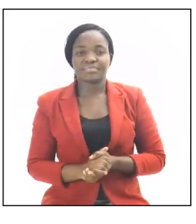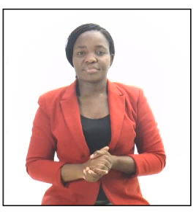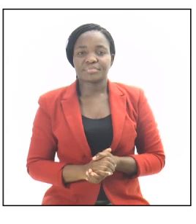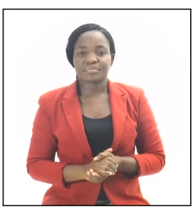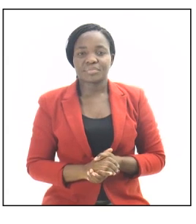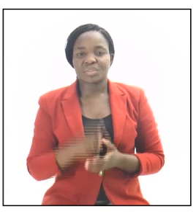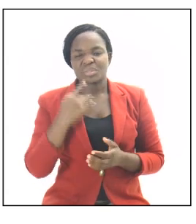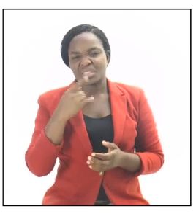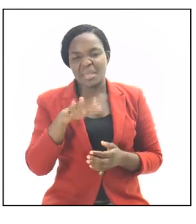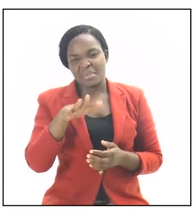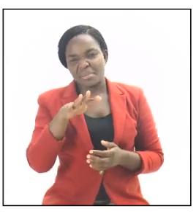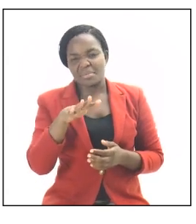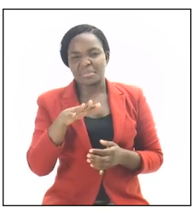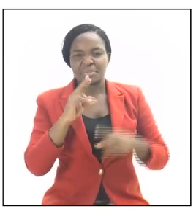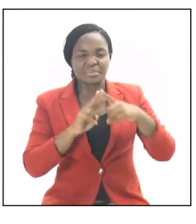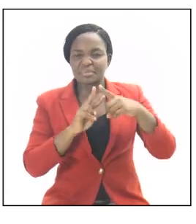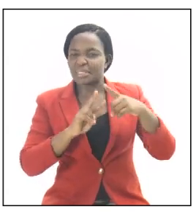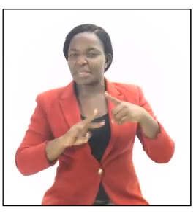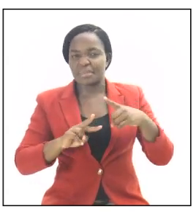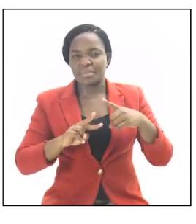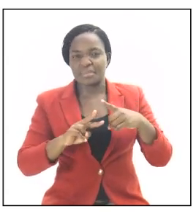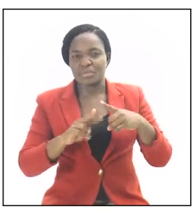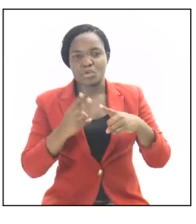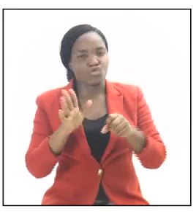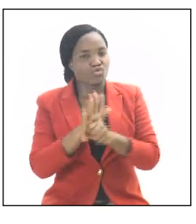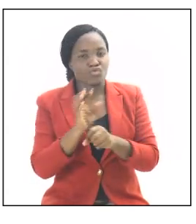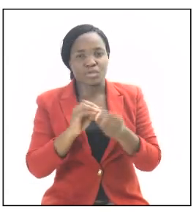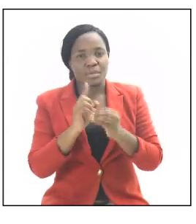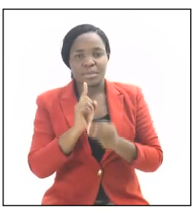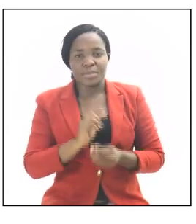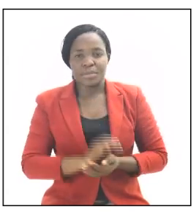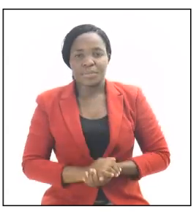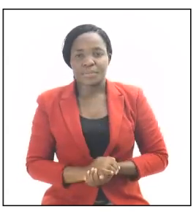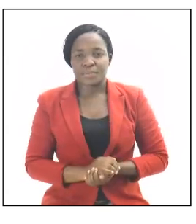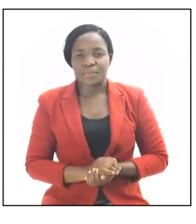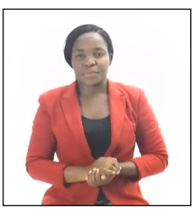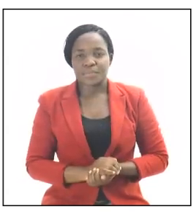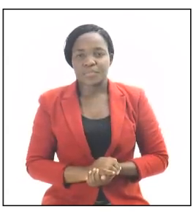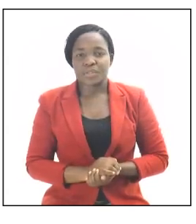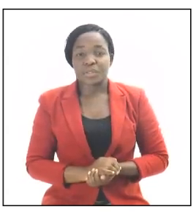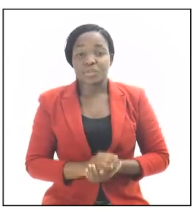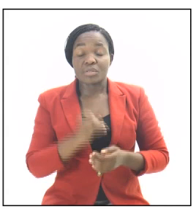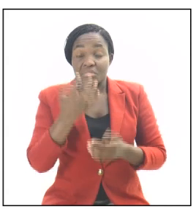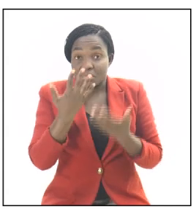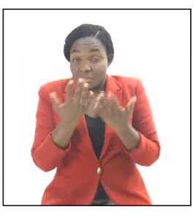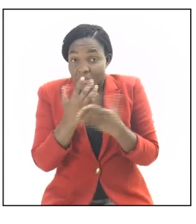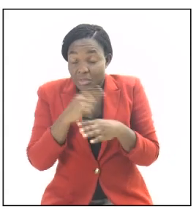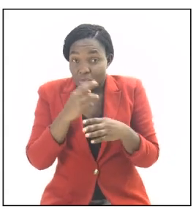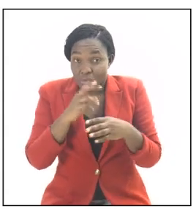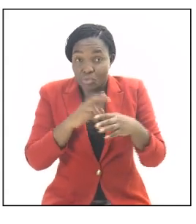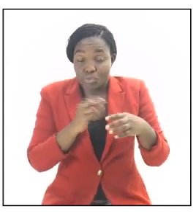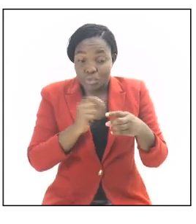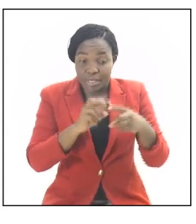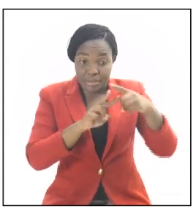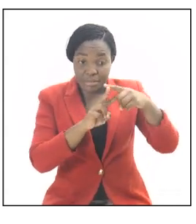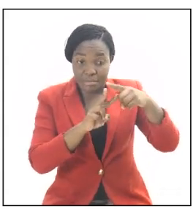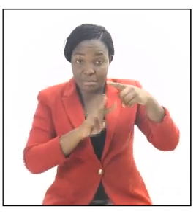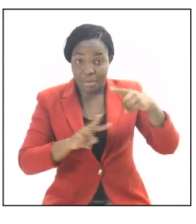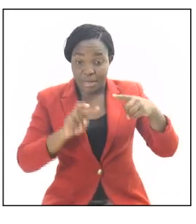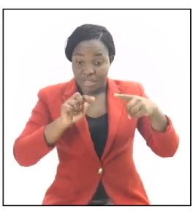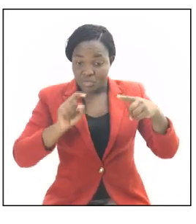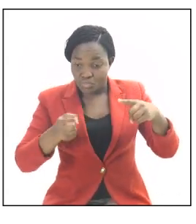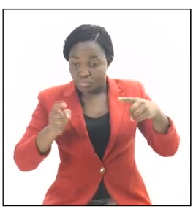is an irrational number. This means that when you write pi as a decimal, it goes on